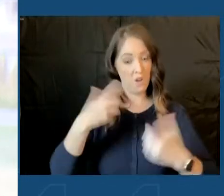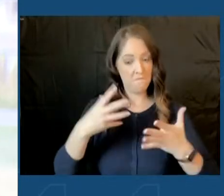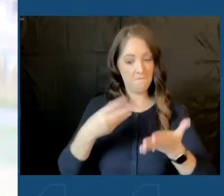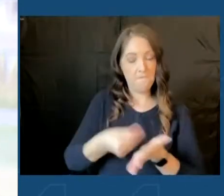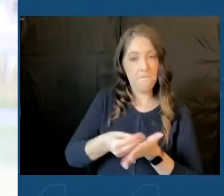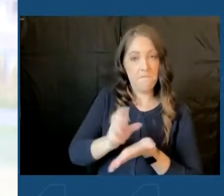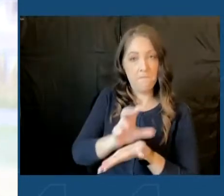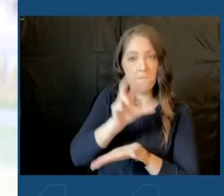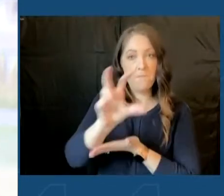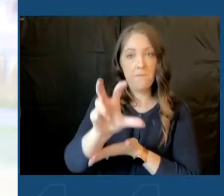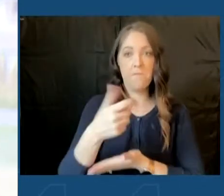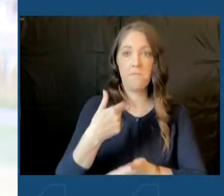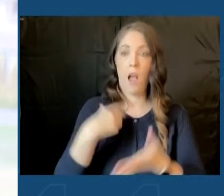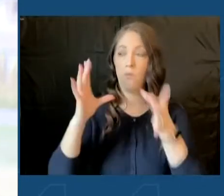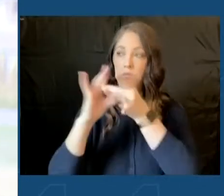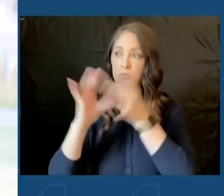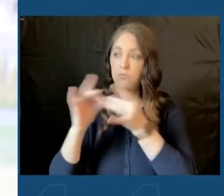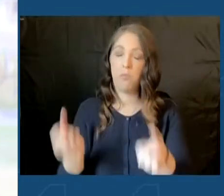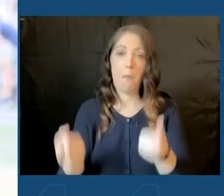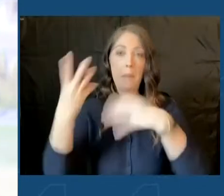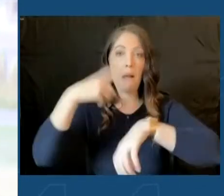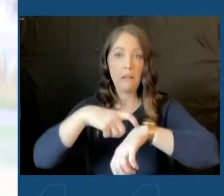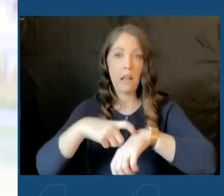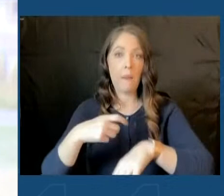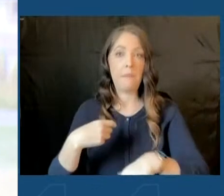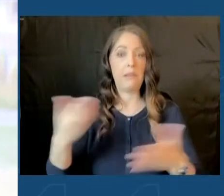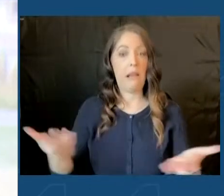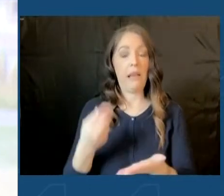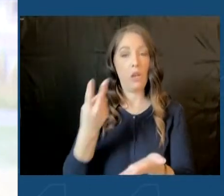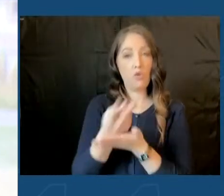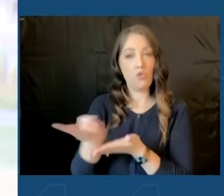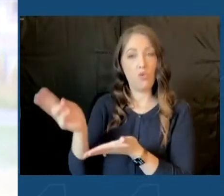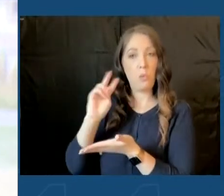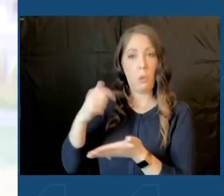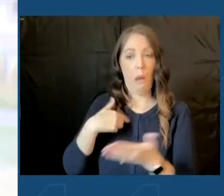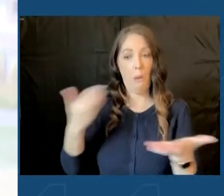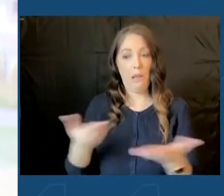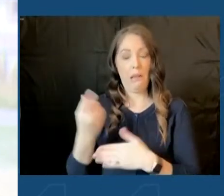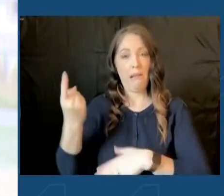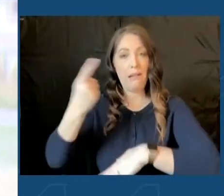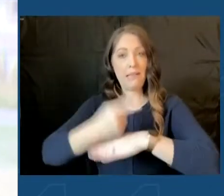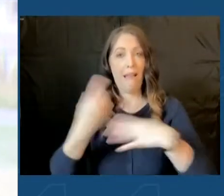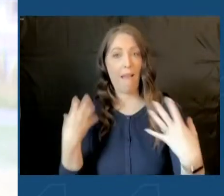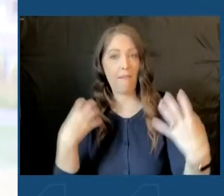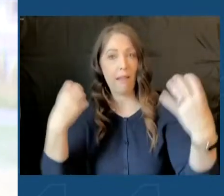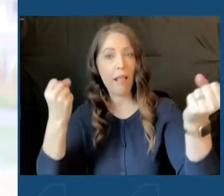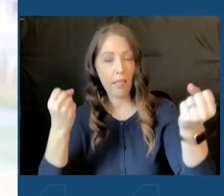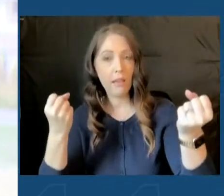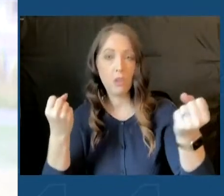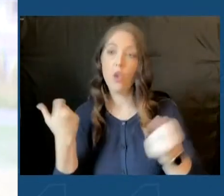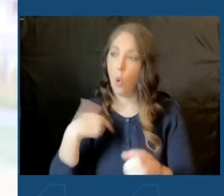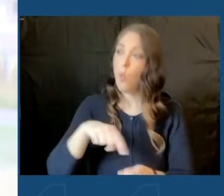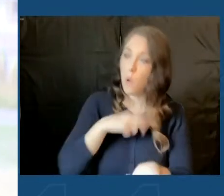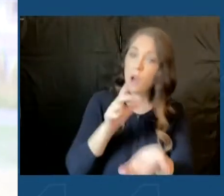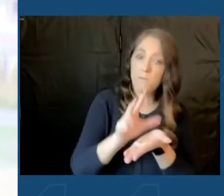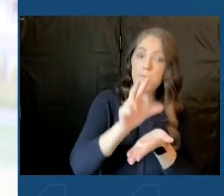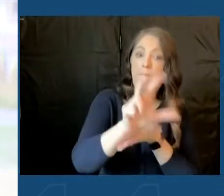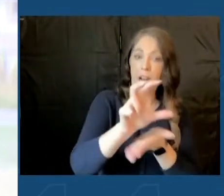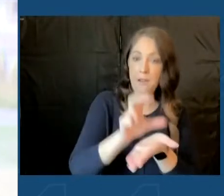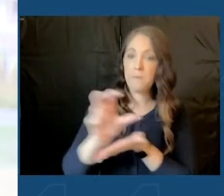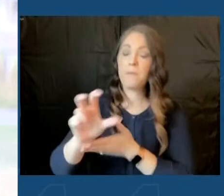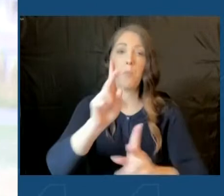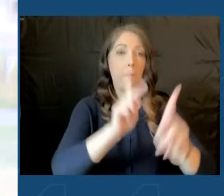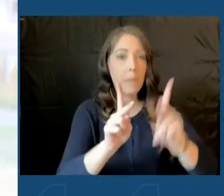them many times, and I was here 2 weeks ago for our Day of Healing. Many of you participated. And so we are making those investments in the people and the places